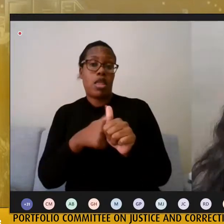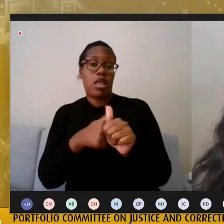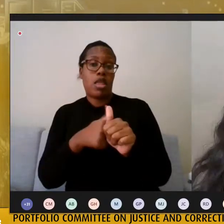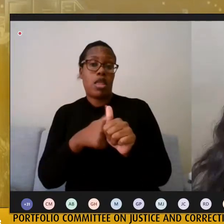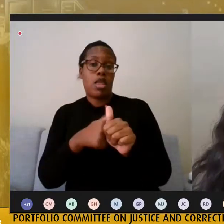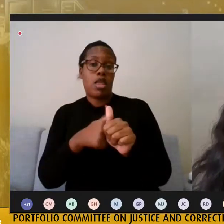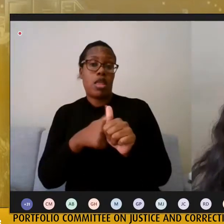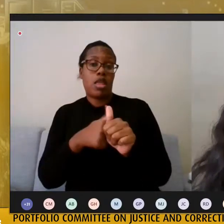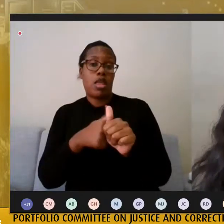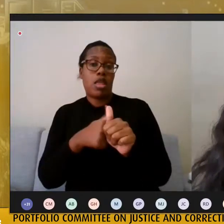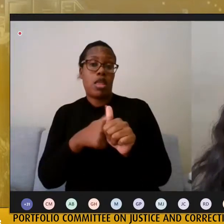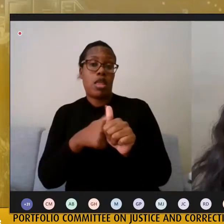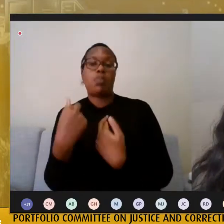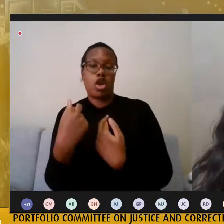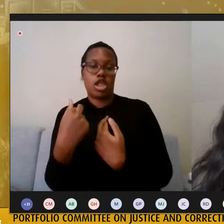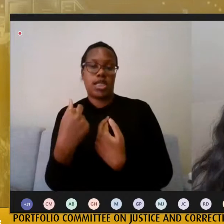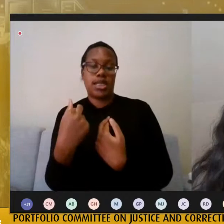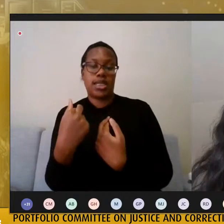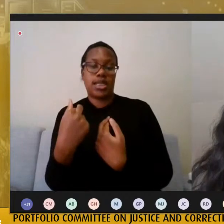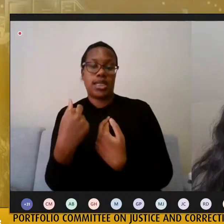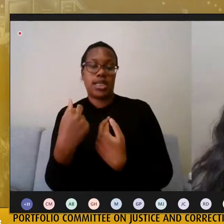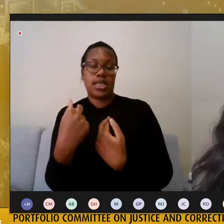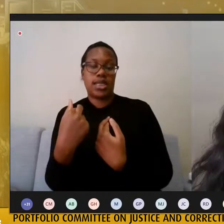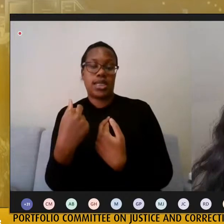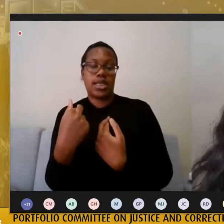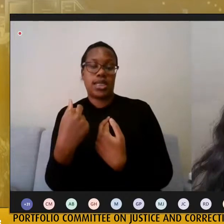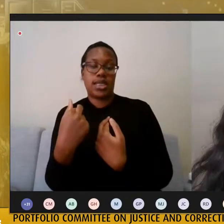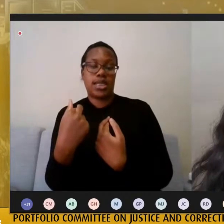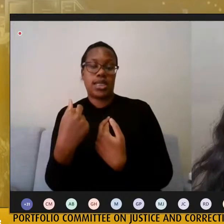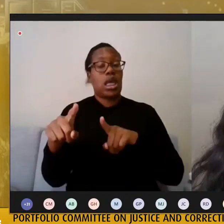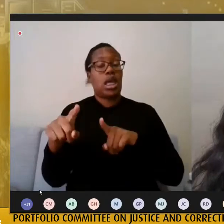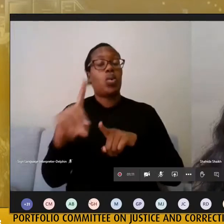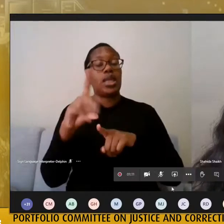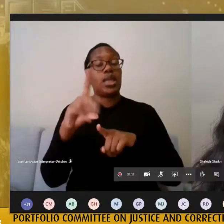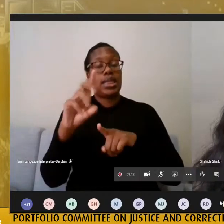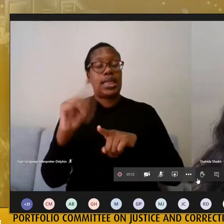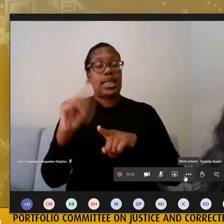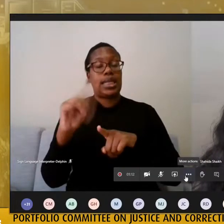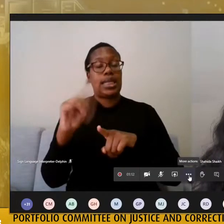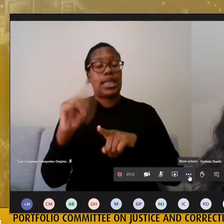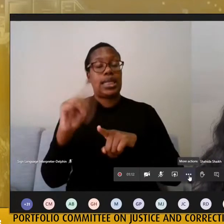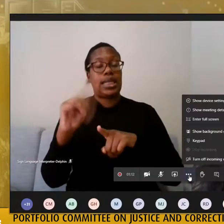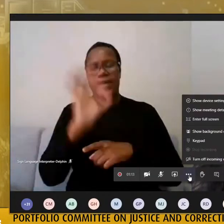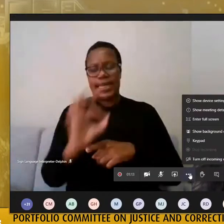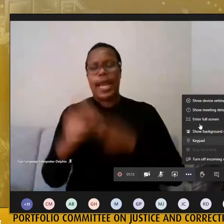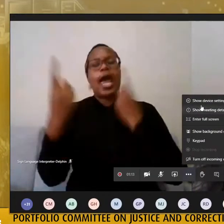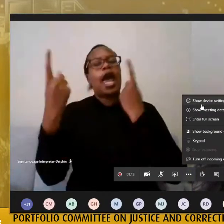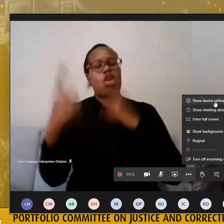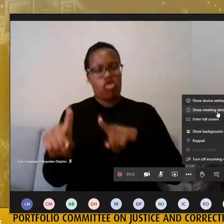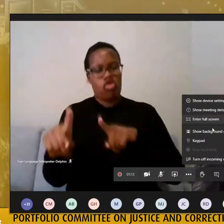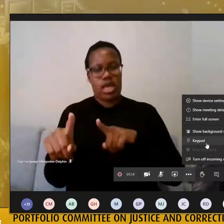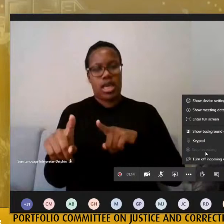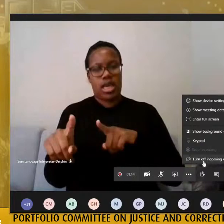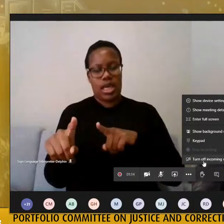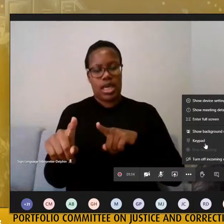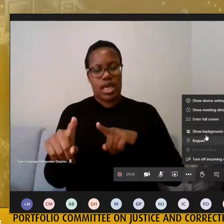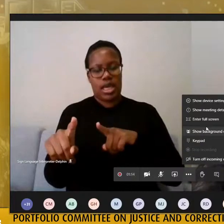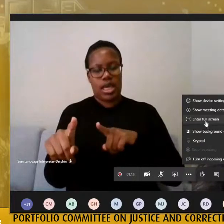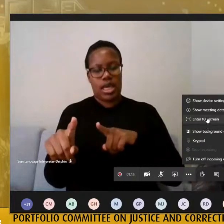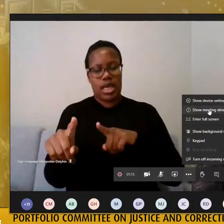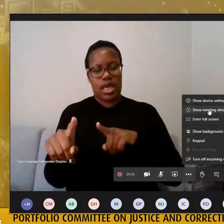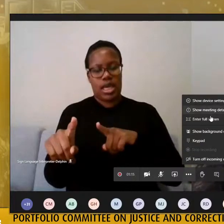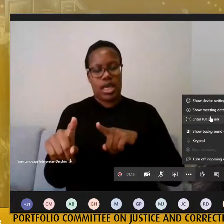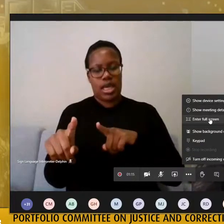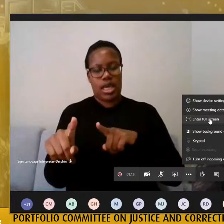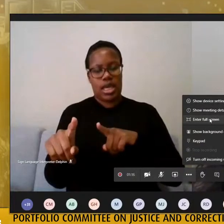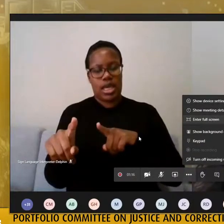That I agree with him 100%, Chair, that the response that were given by the